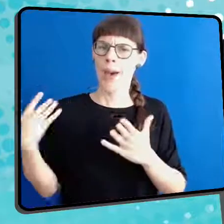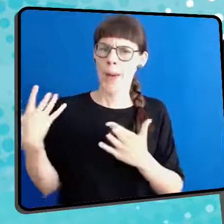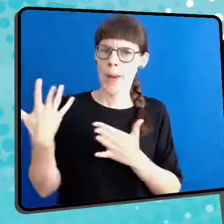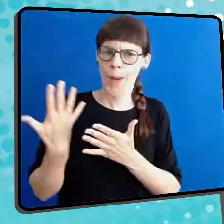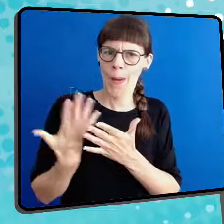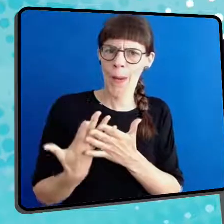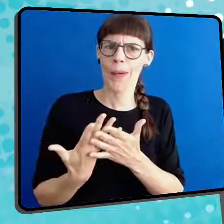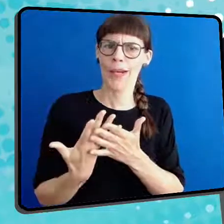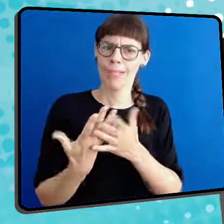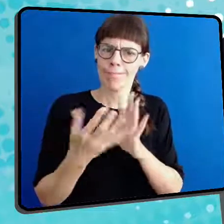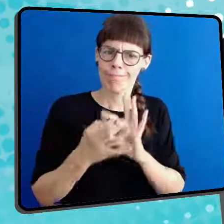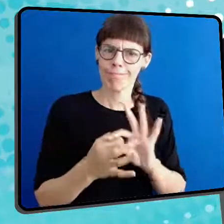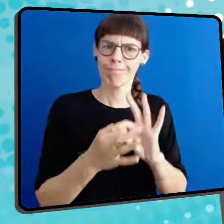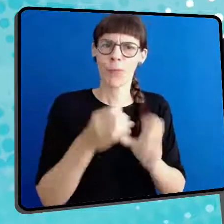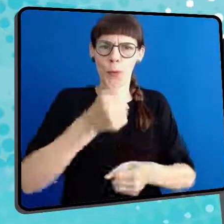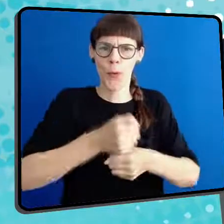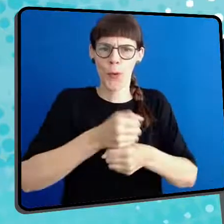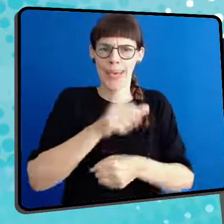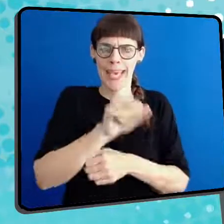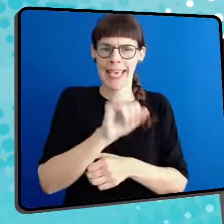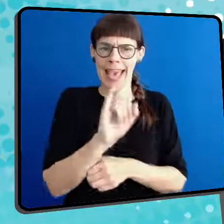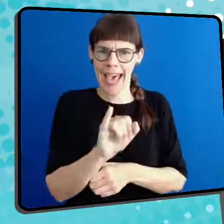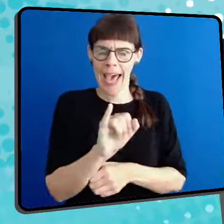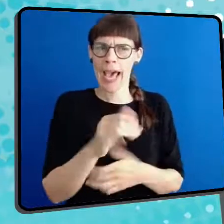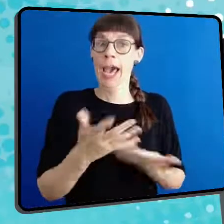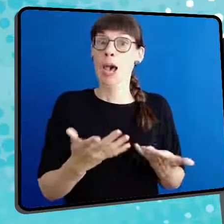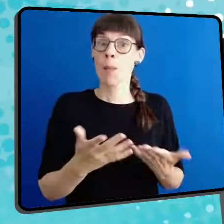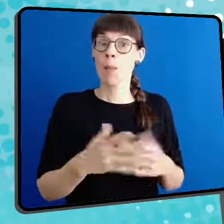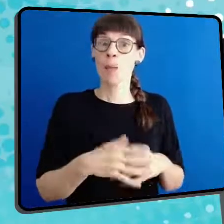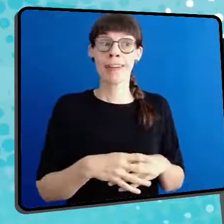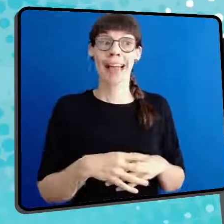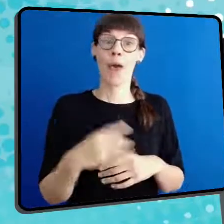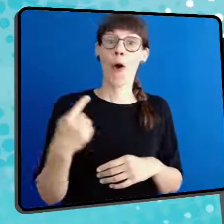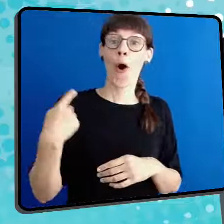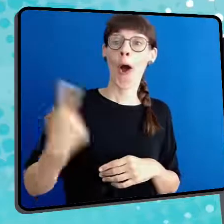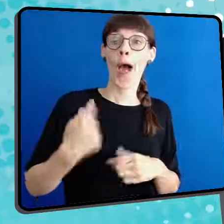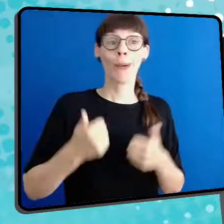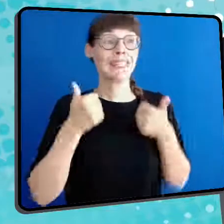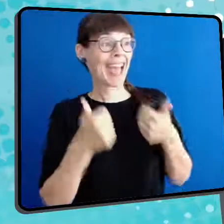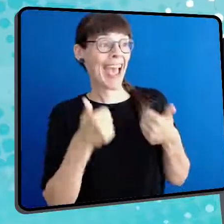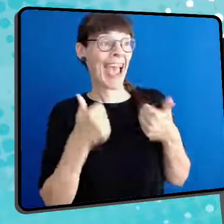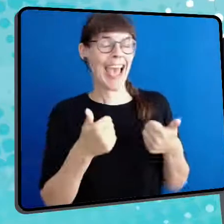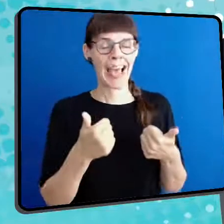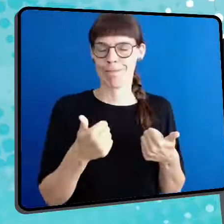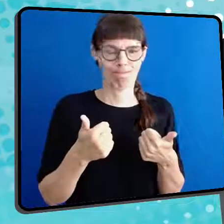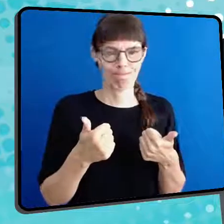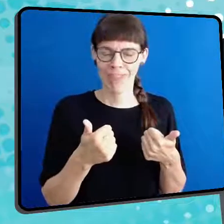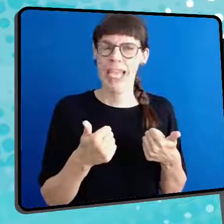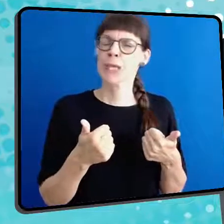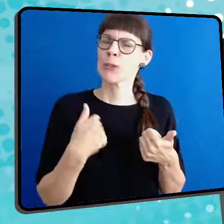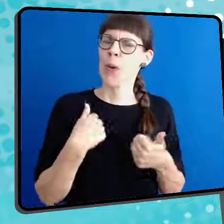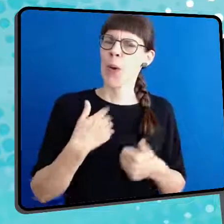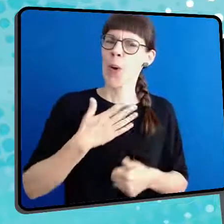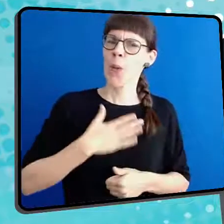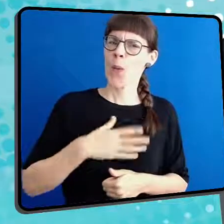all fun. So I want to know what your most annoying thing is about your role.